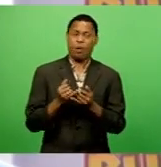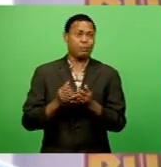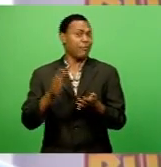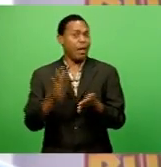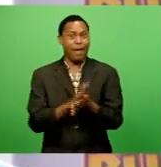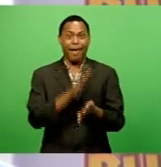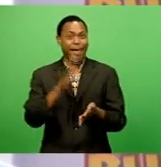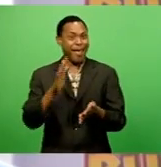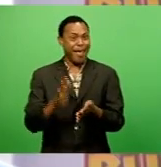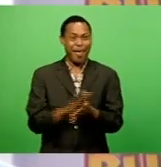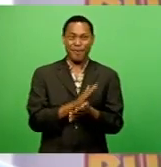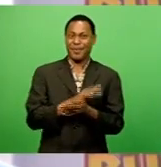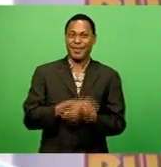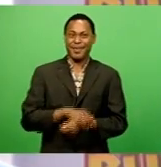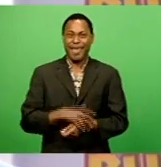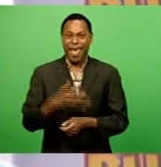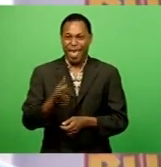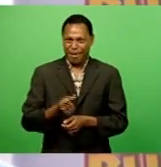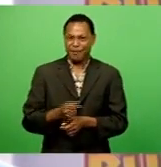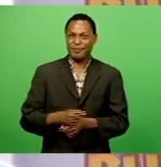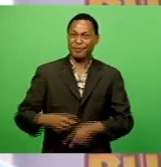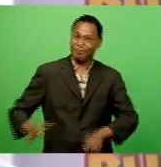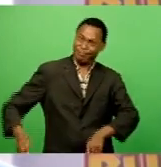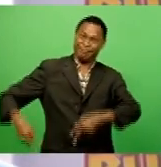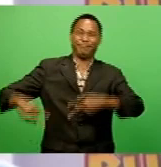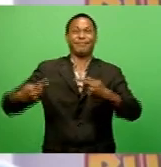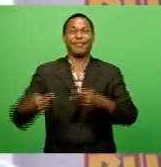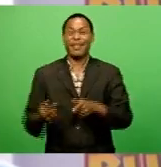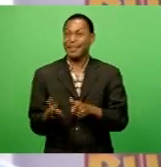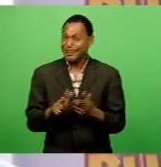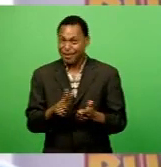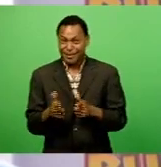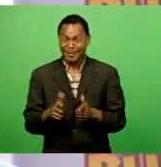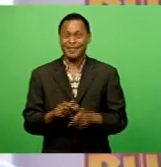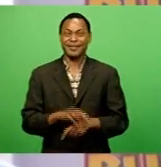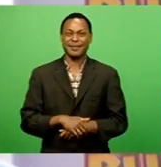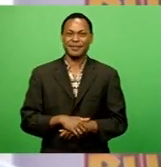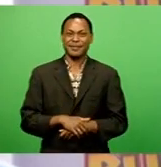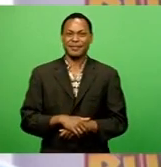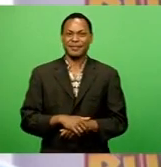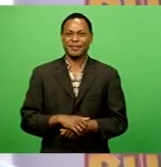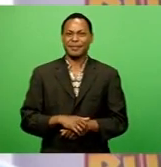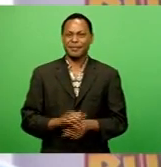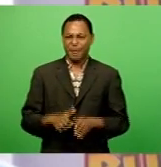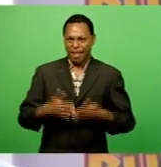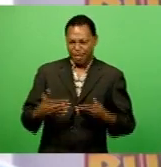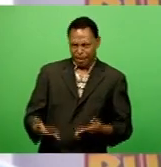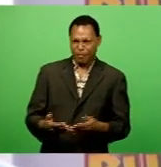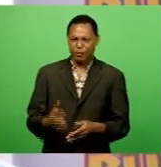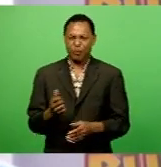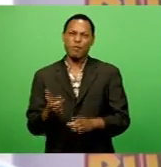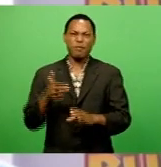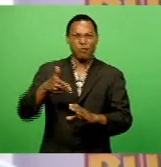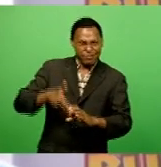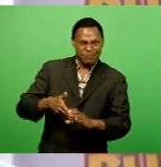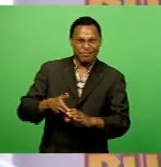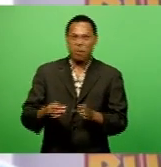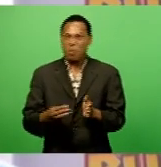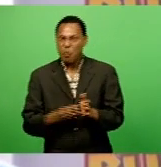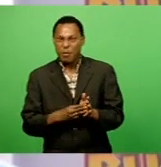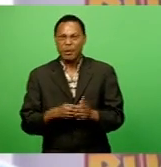at Uprising to put up these sevens, which is now known as the Mobile Uprising Sevens, to help